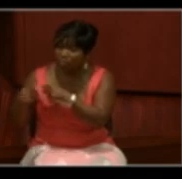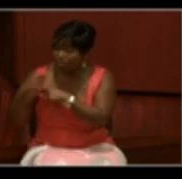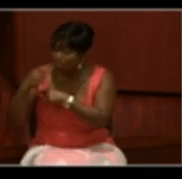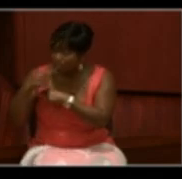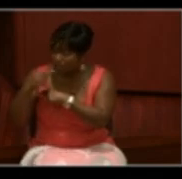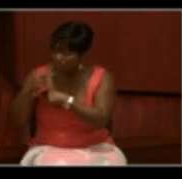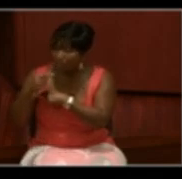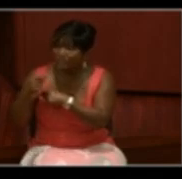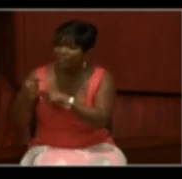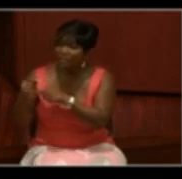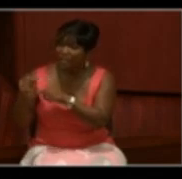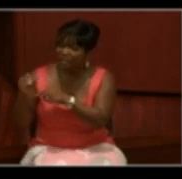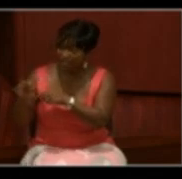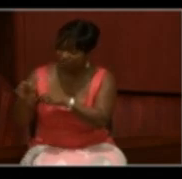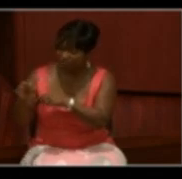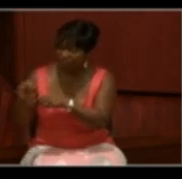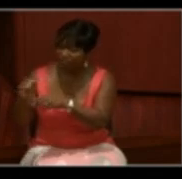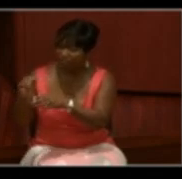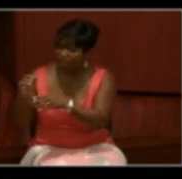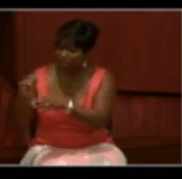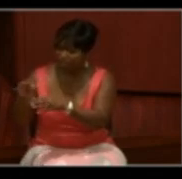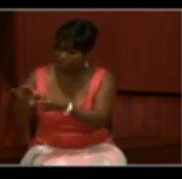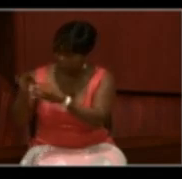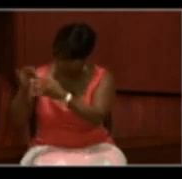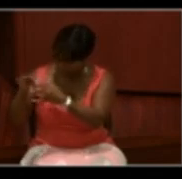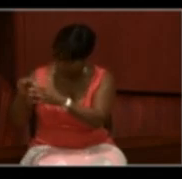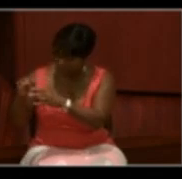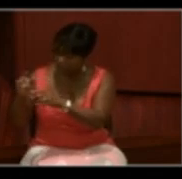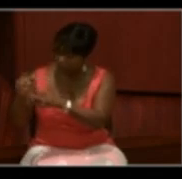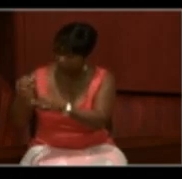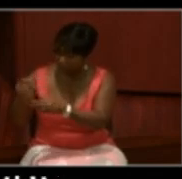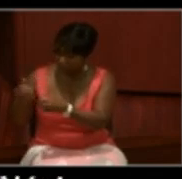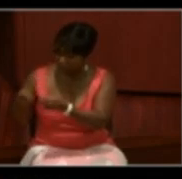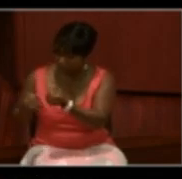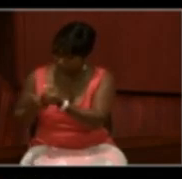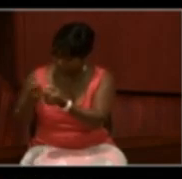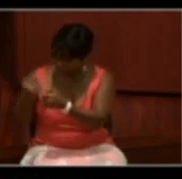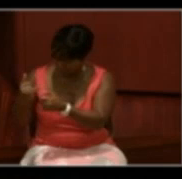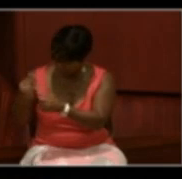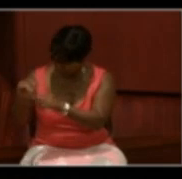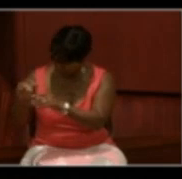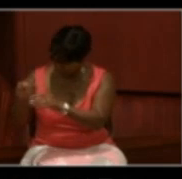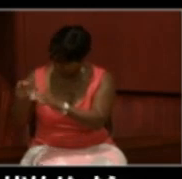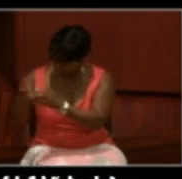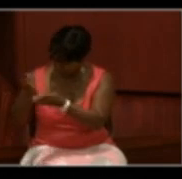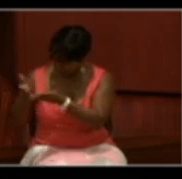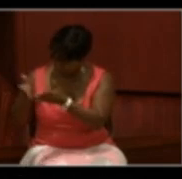Creating Service Branch or the Freedom of Information Act.